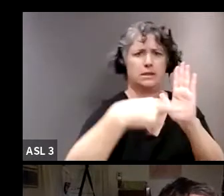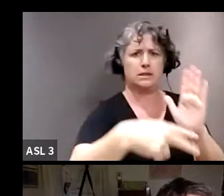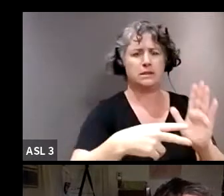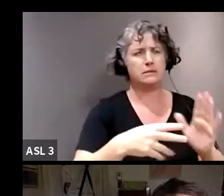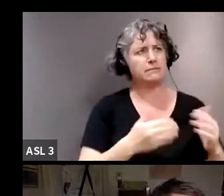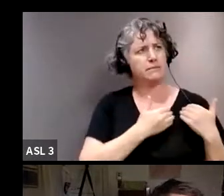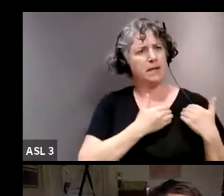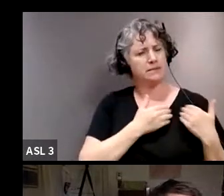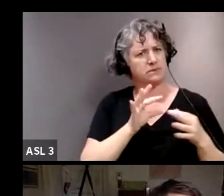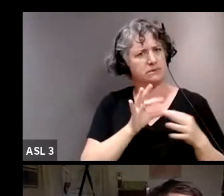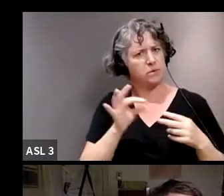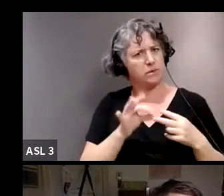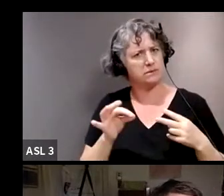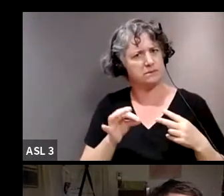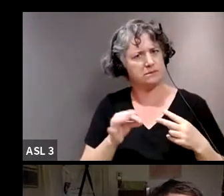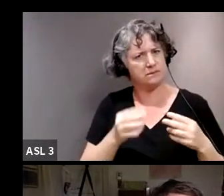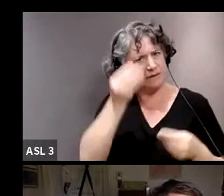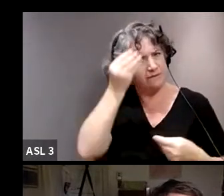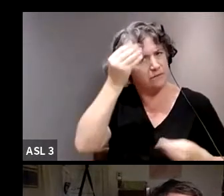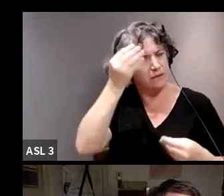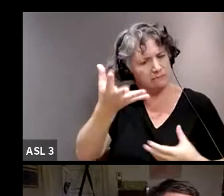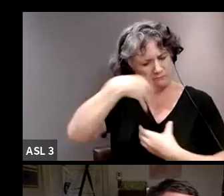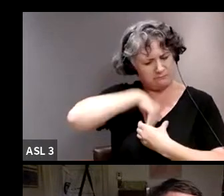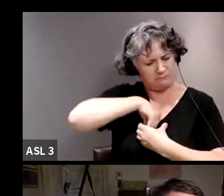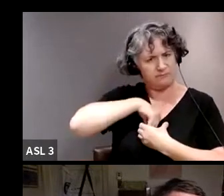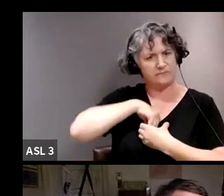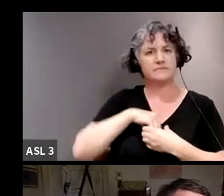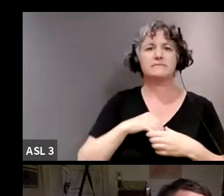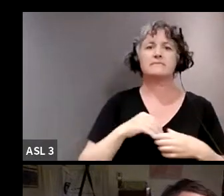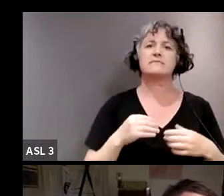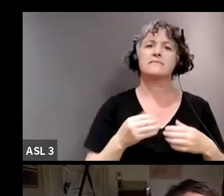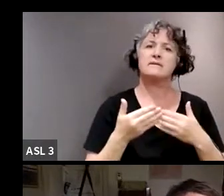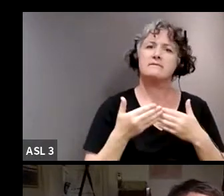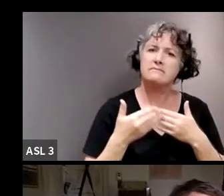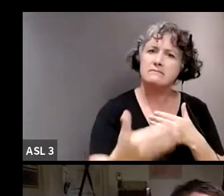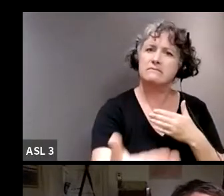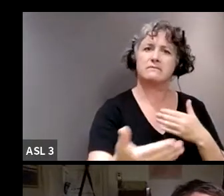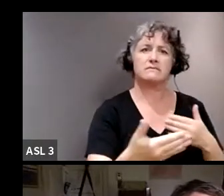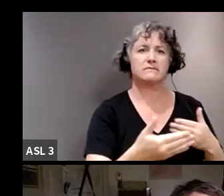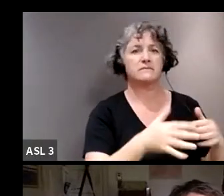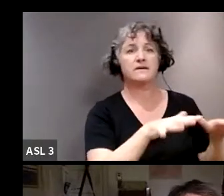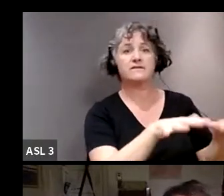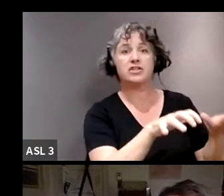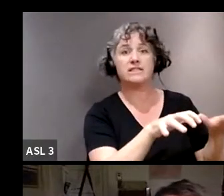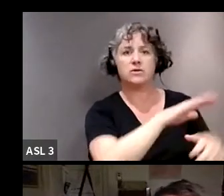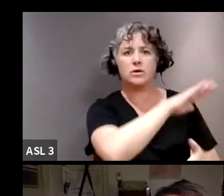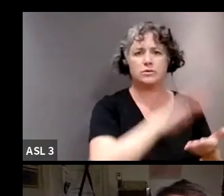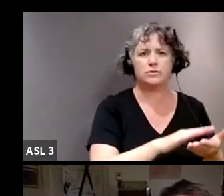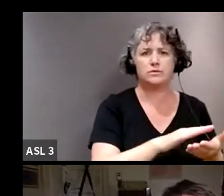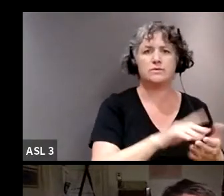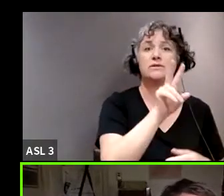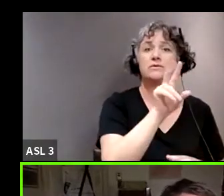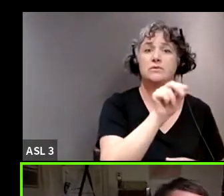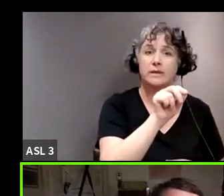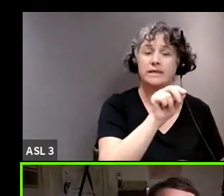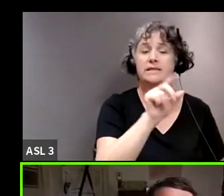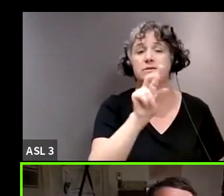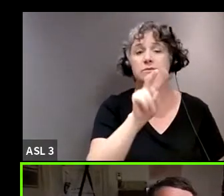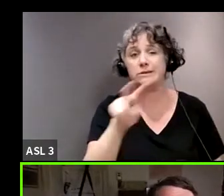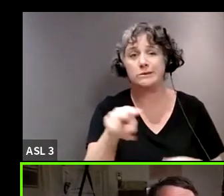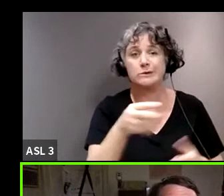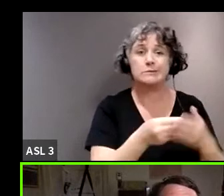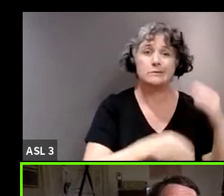choices and follow through with your proposal to reduce or freeze the 2022 police budget thank you very